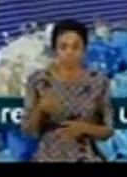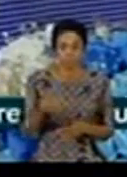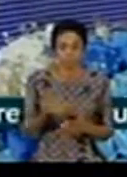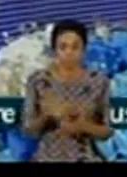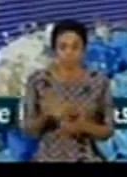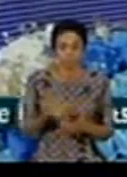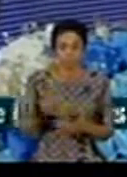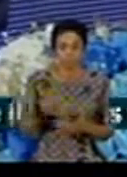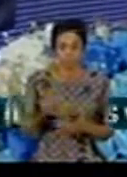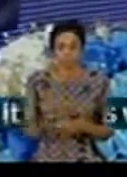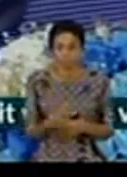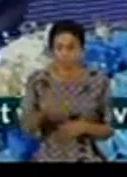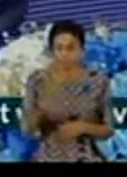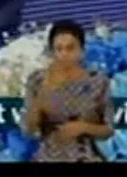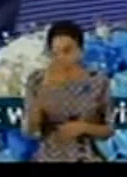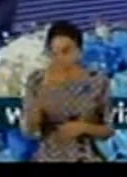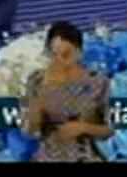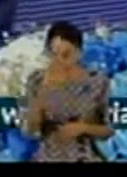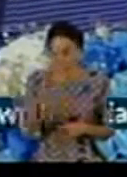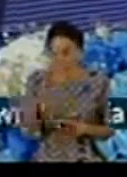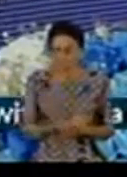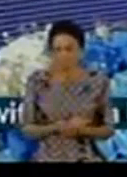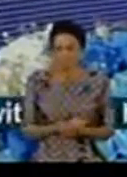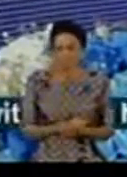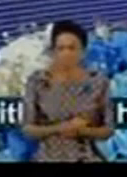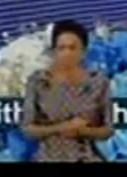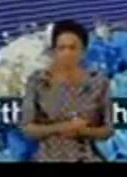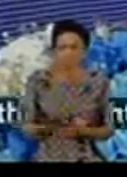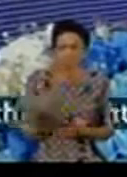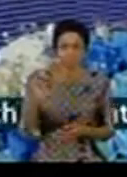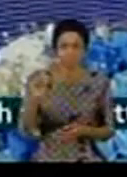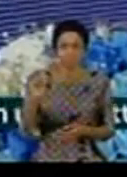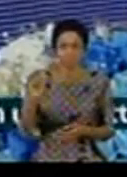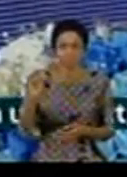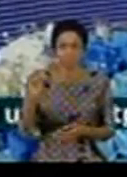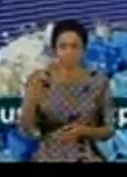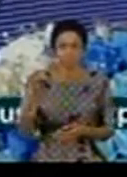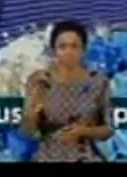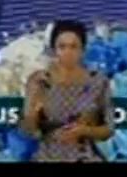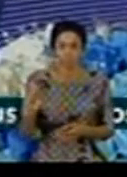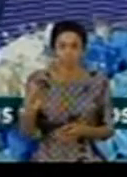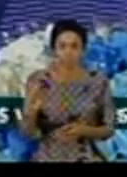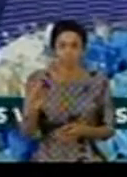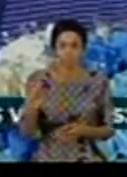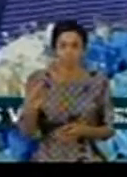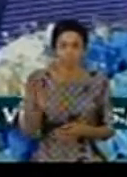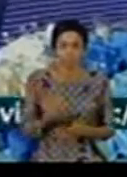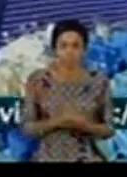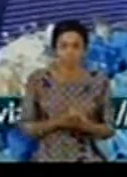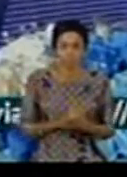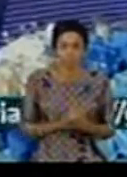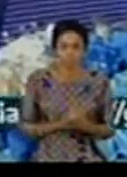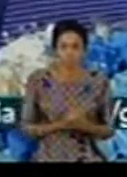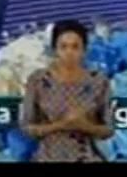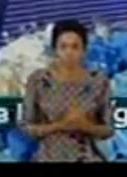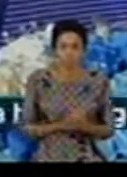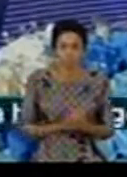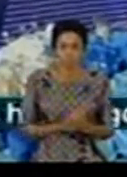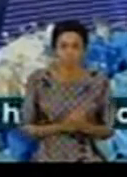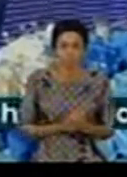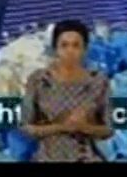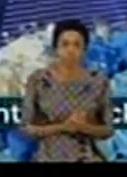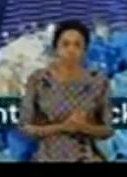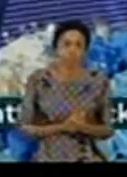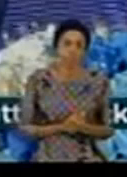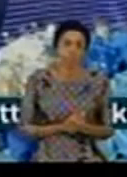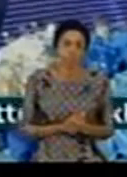Thank you very much. We have Emmanuel Dosen, principal, Borabi Memorial